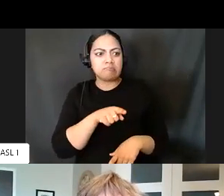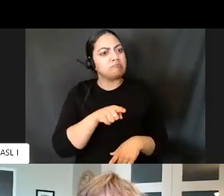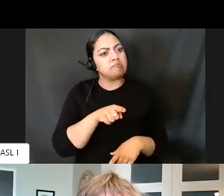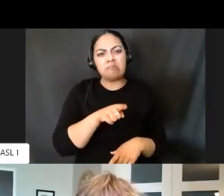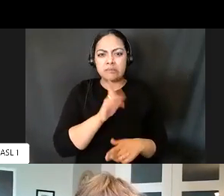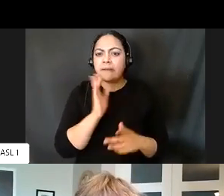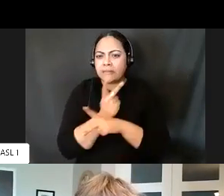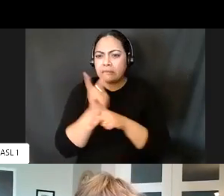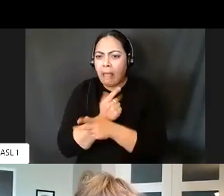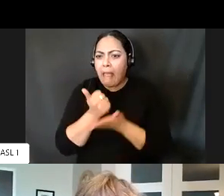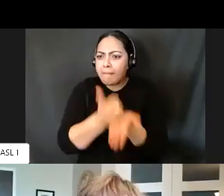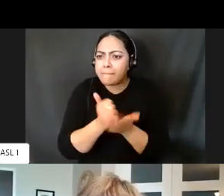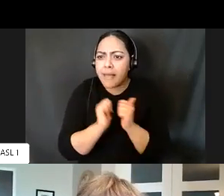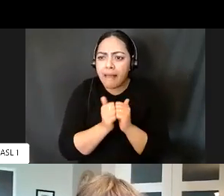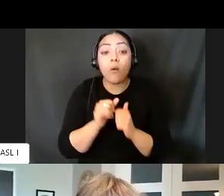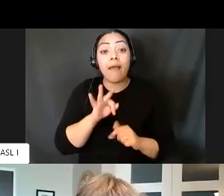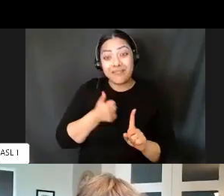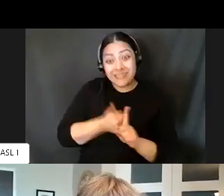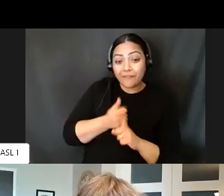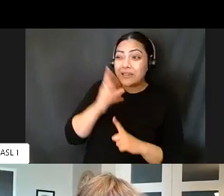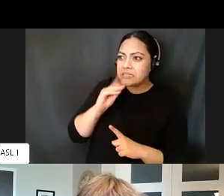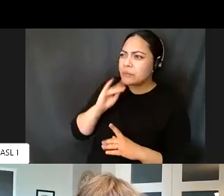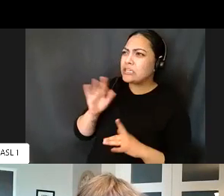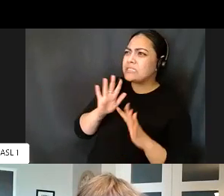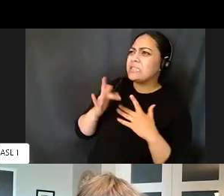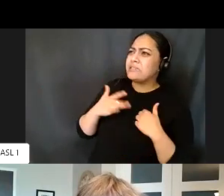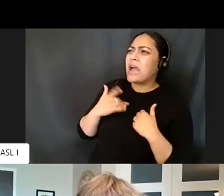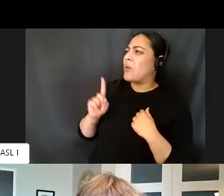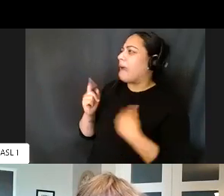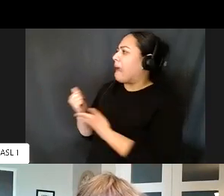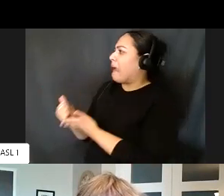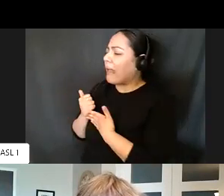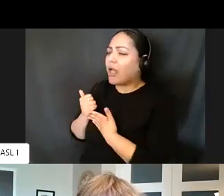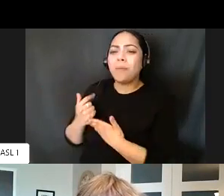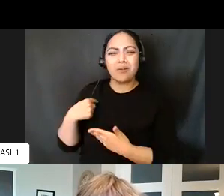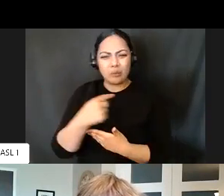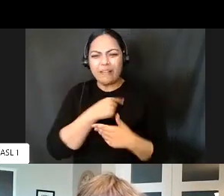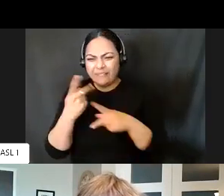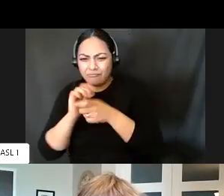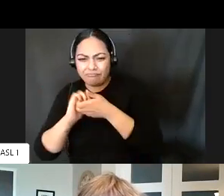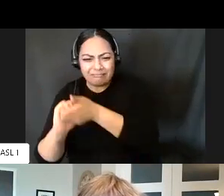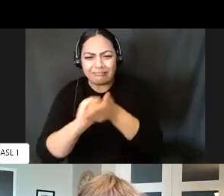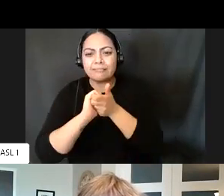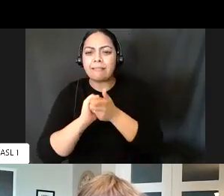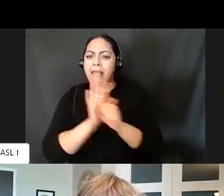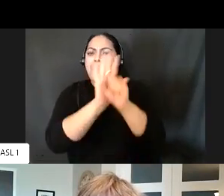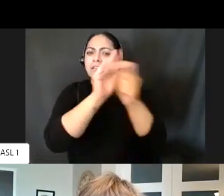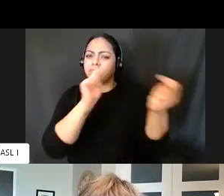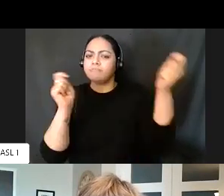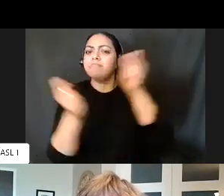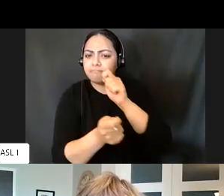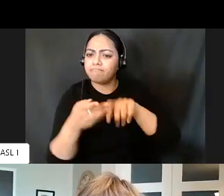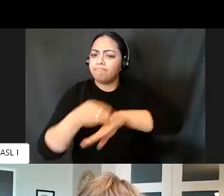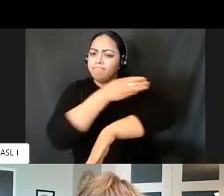and how to work together to advocate for change. I see these prevention networks